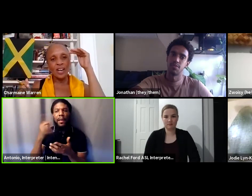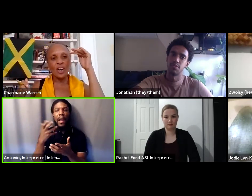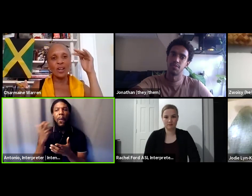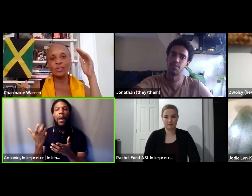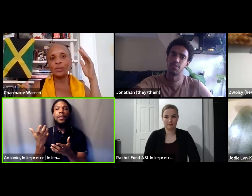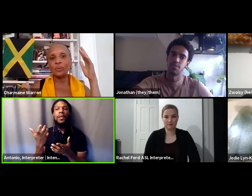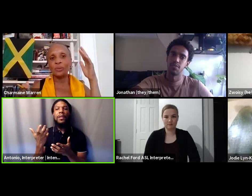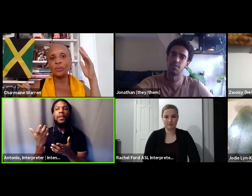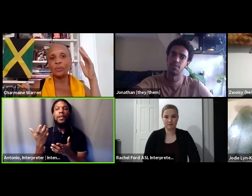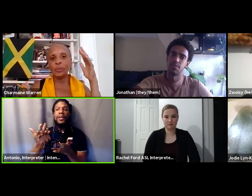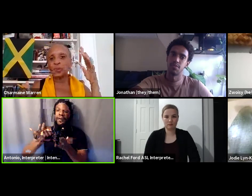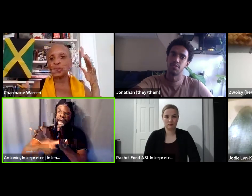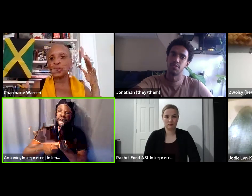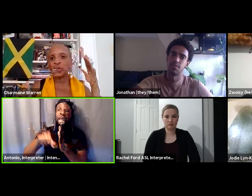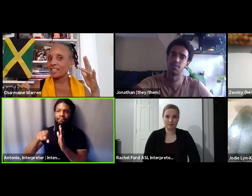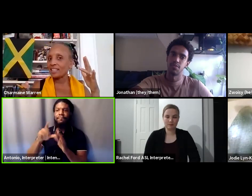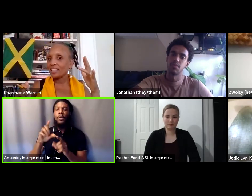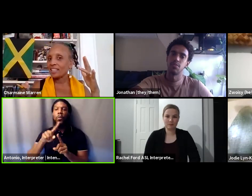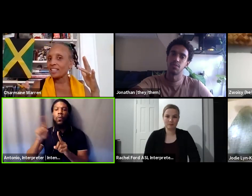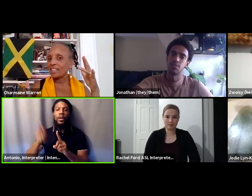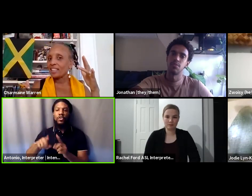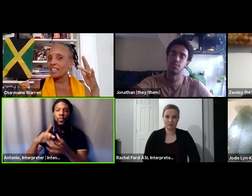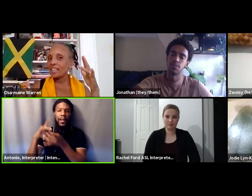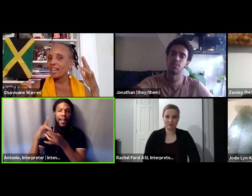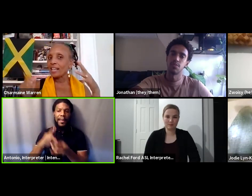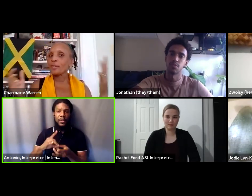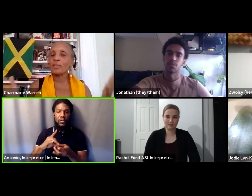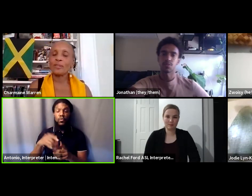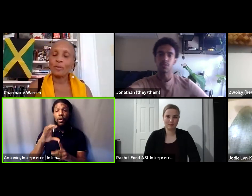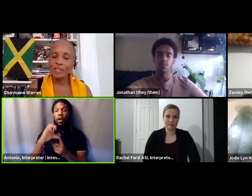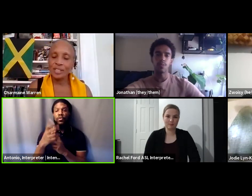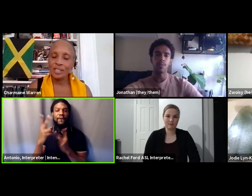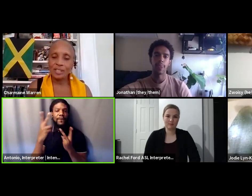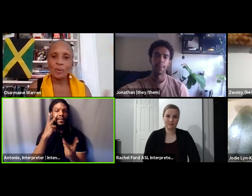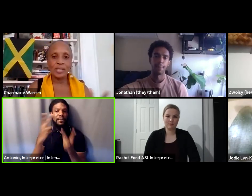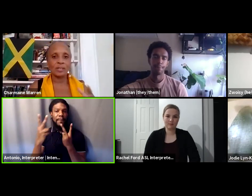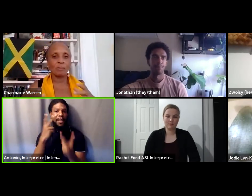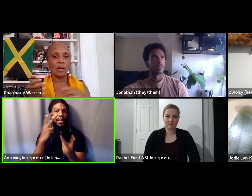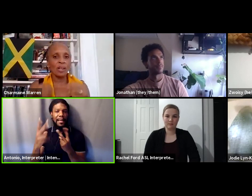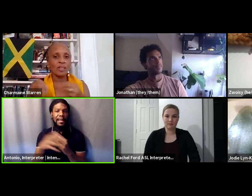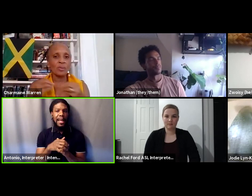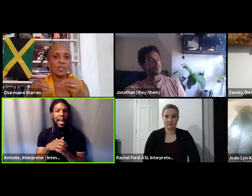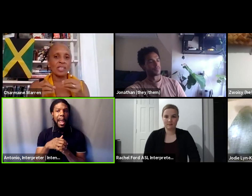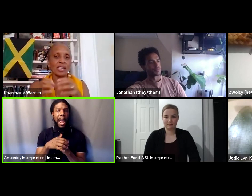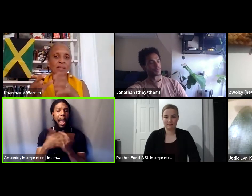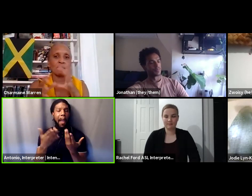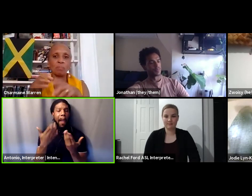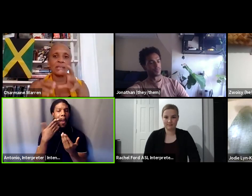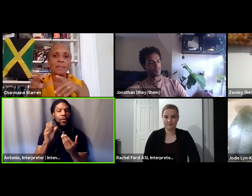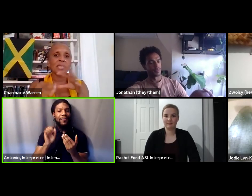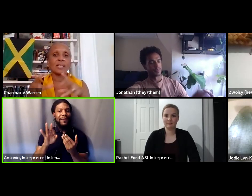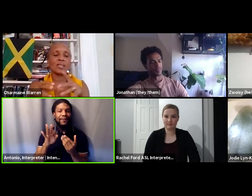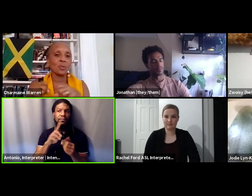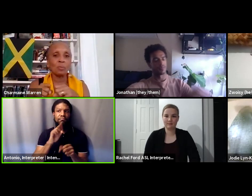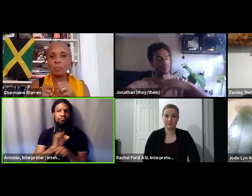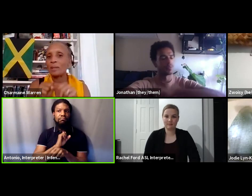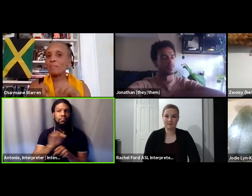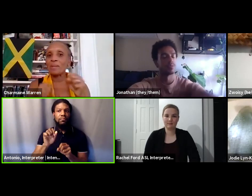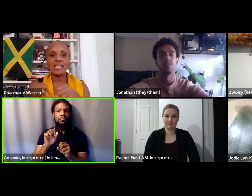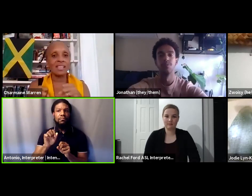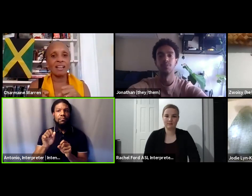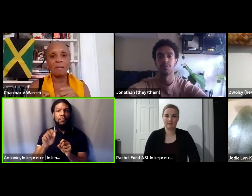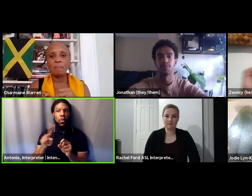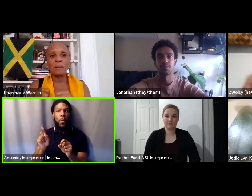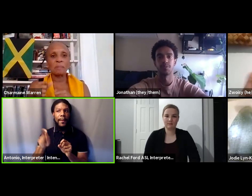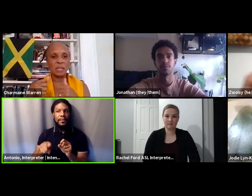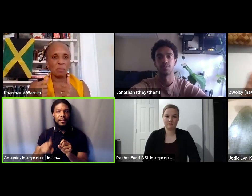with culturability. And I don't even know if it's a question, but all of those things, put them in the soup,